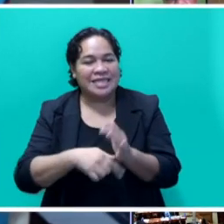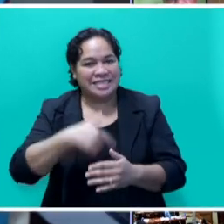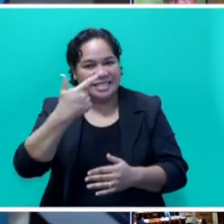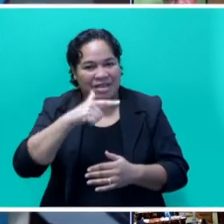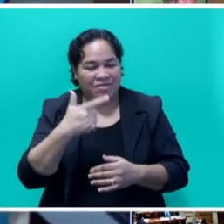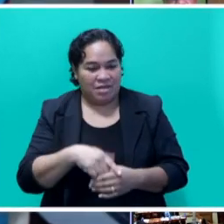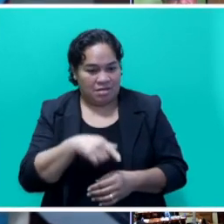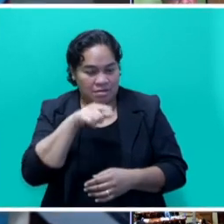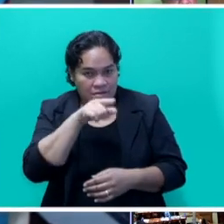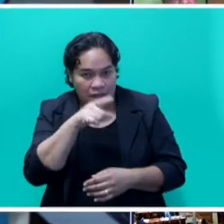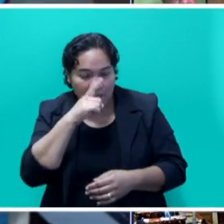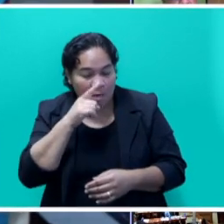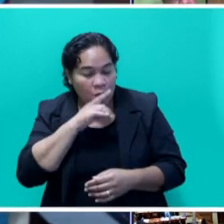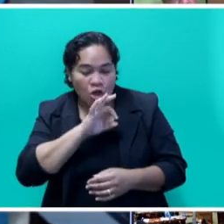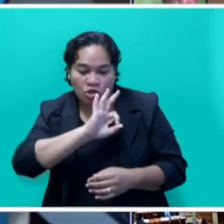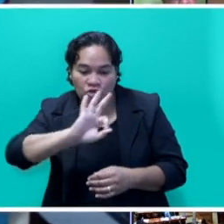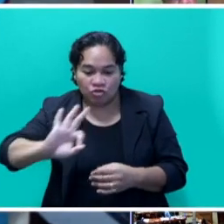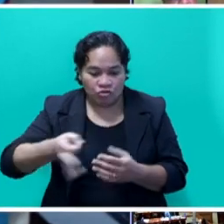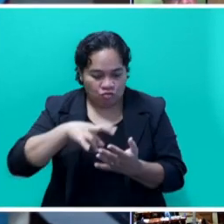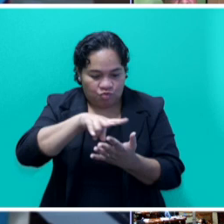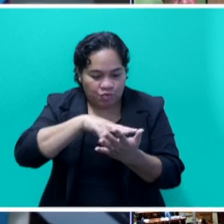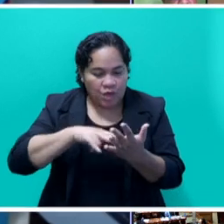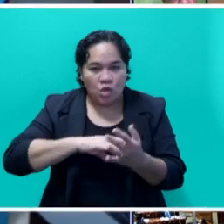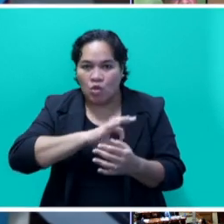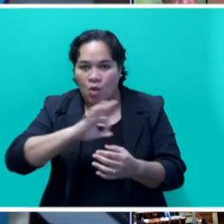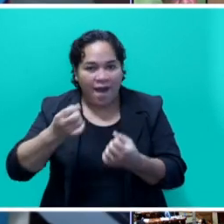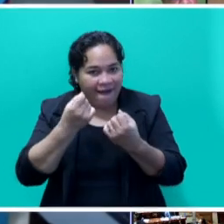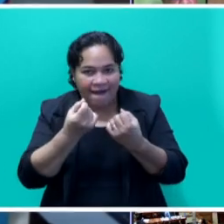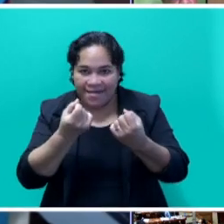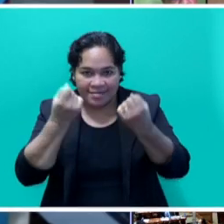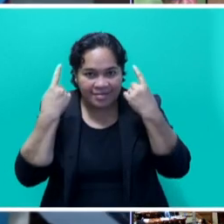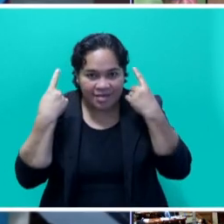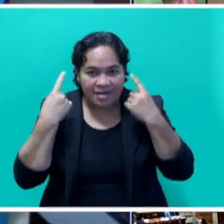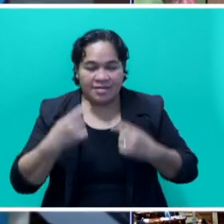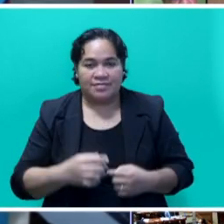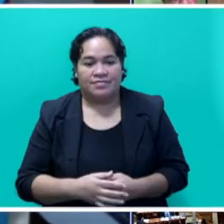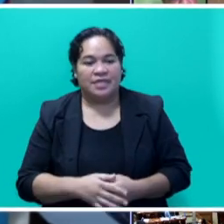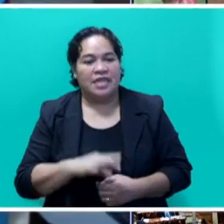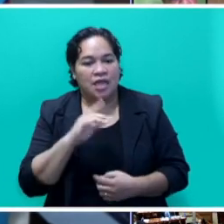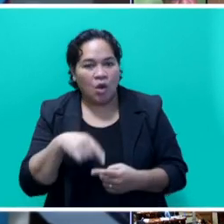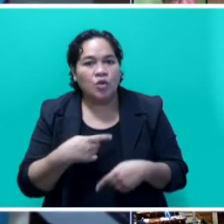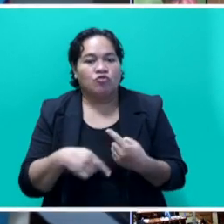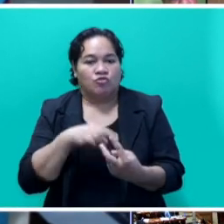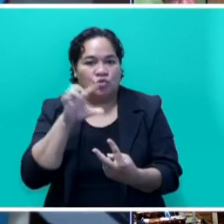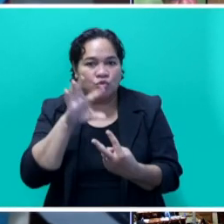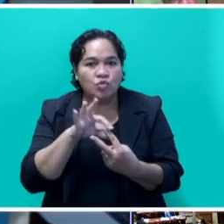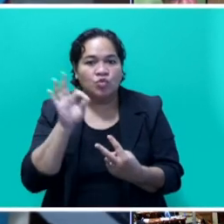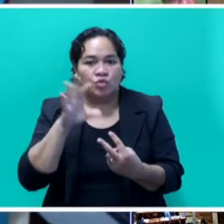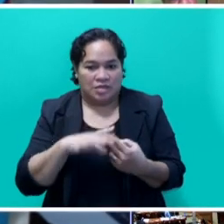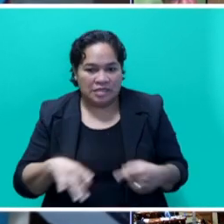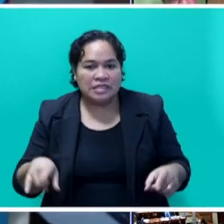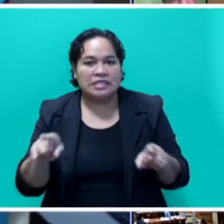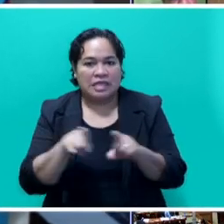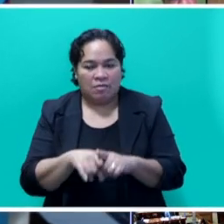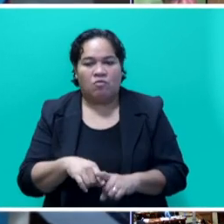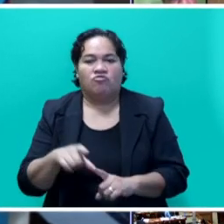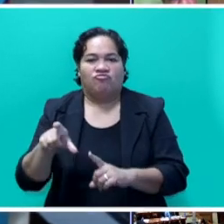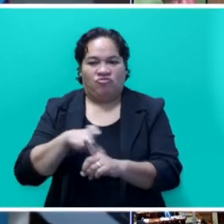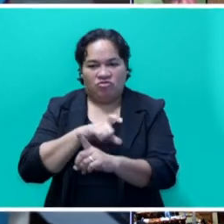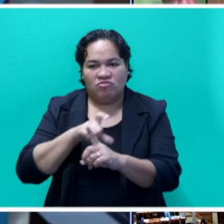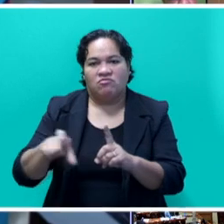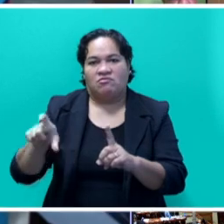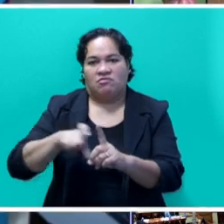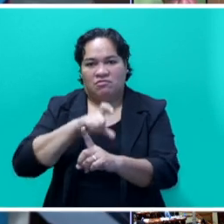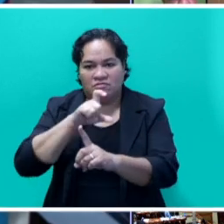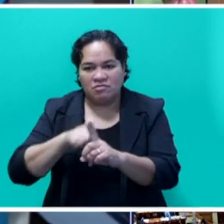not read and clearly do not understand. They chose the same inane chorus of criticism designed